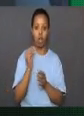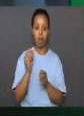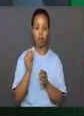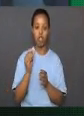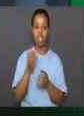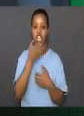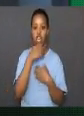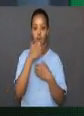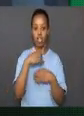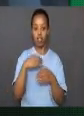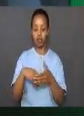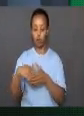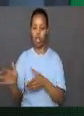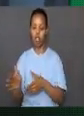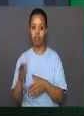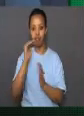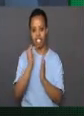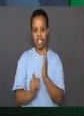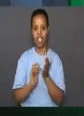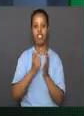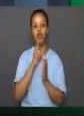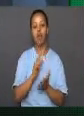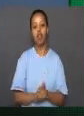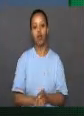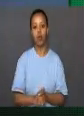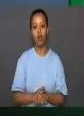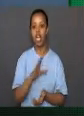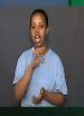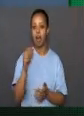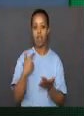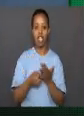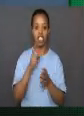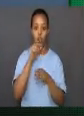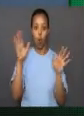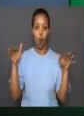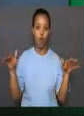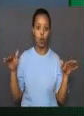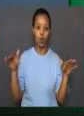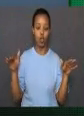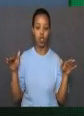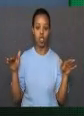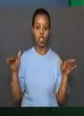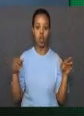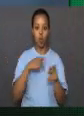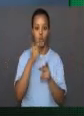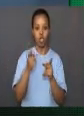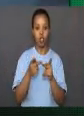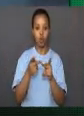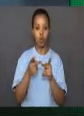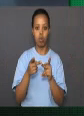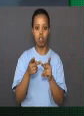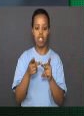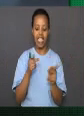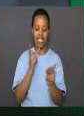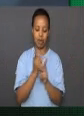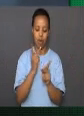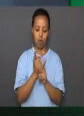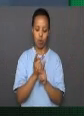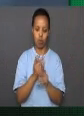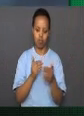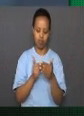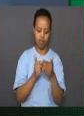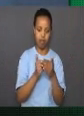loss in the animal. The birds will constantly change position, as the ones